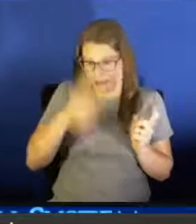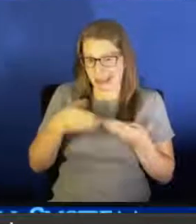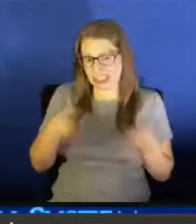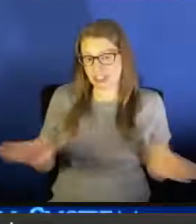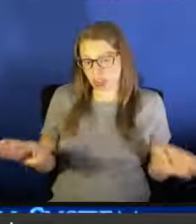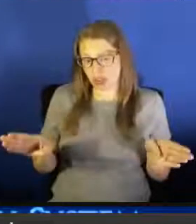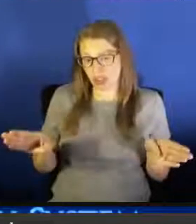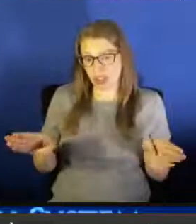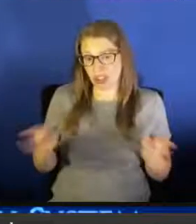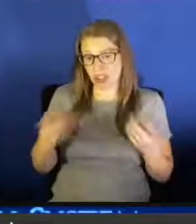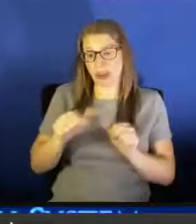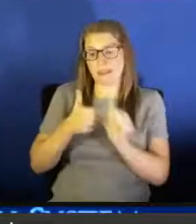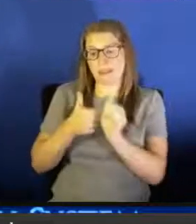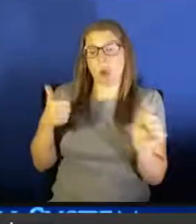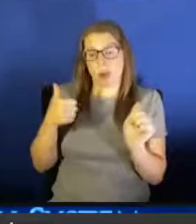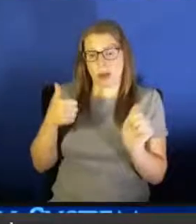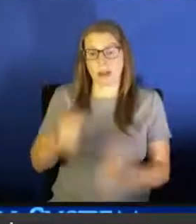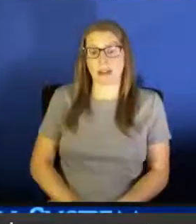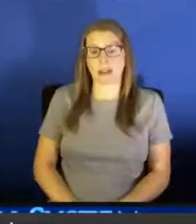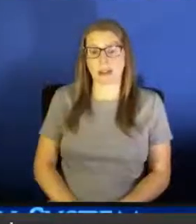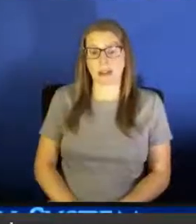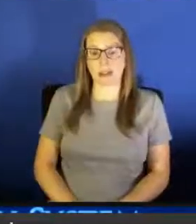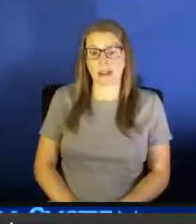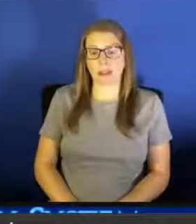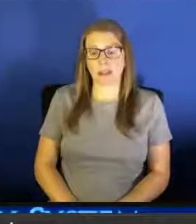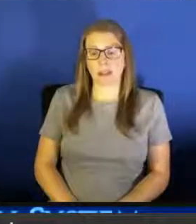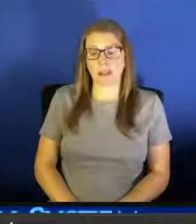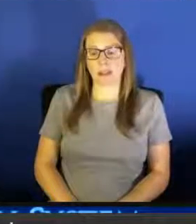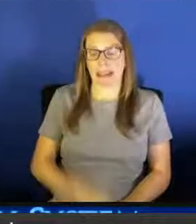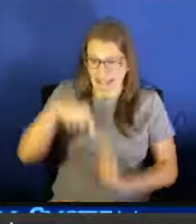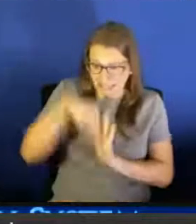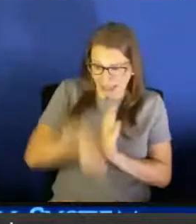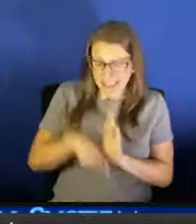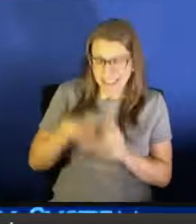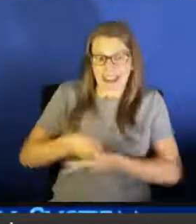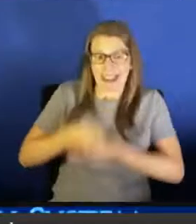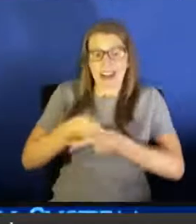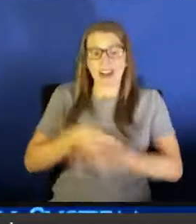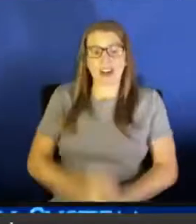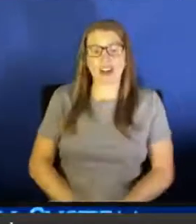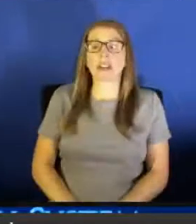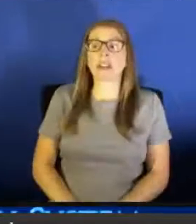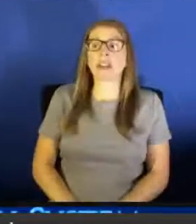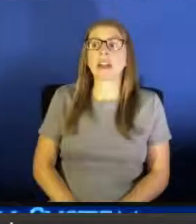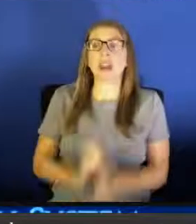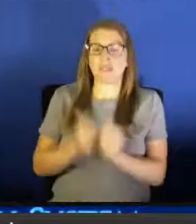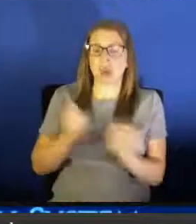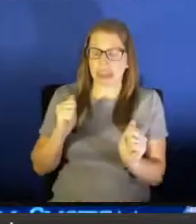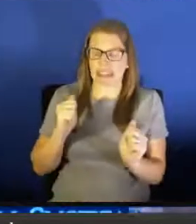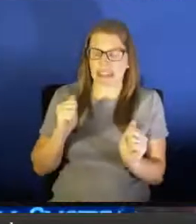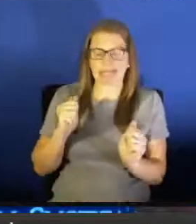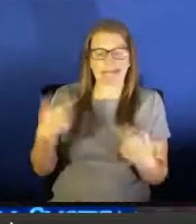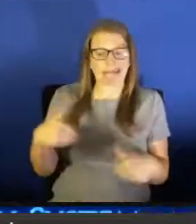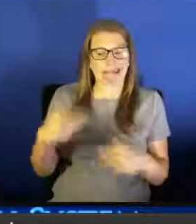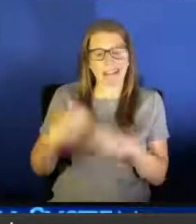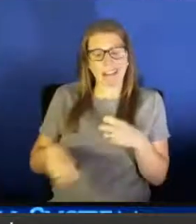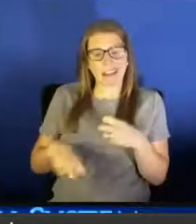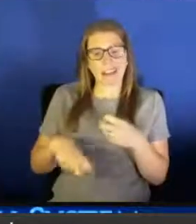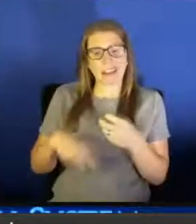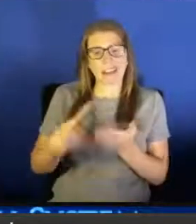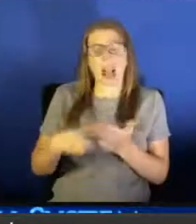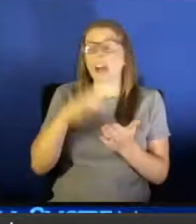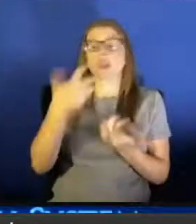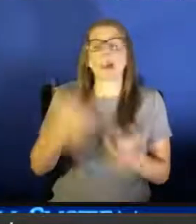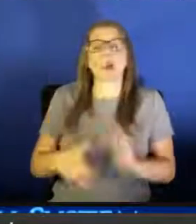to avoid invasive care. They try to avoid difficult discussions. And I don't want to stereotype all men, obviously, but